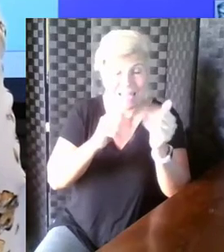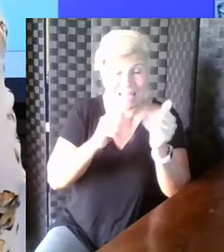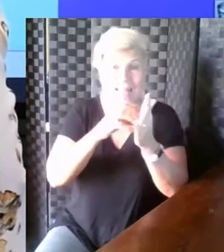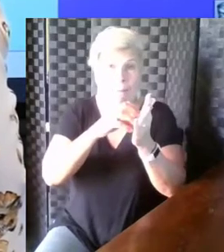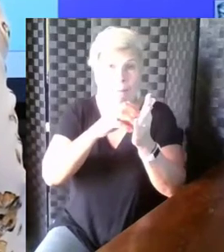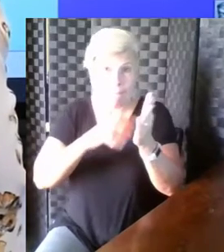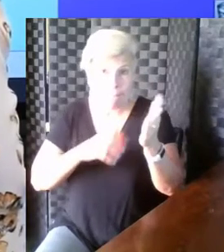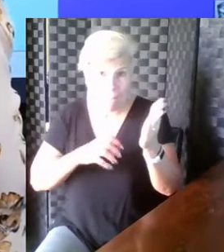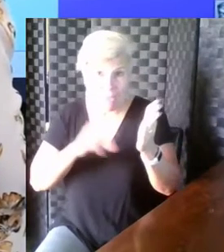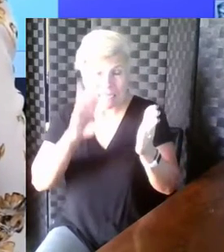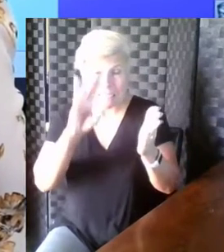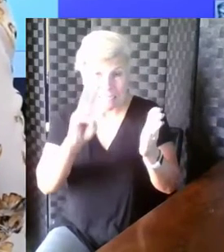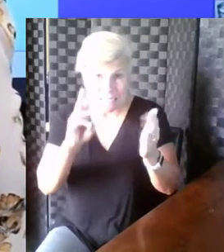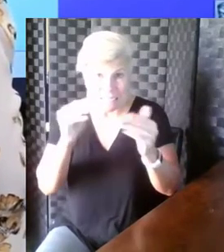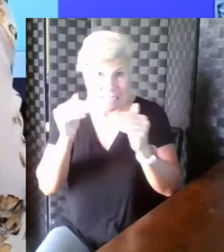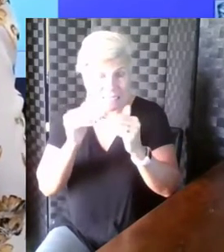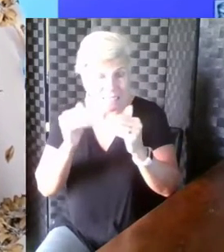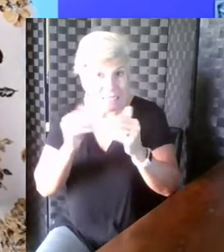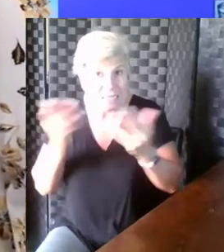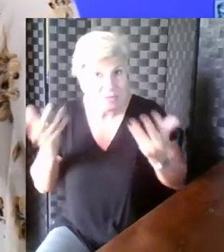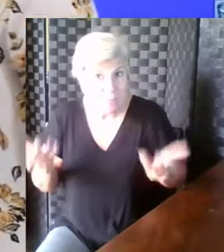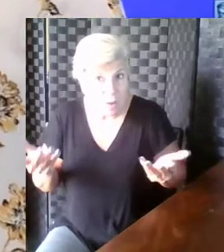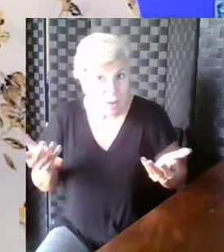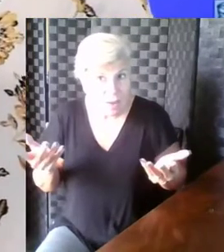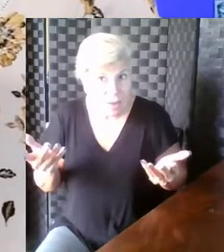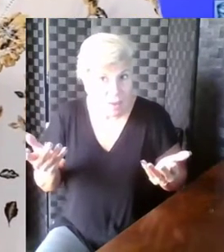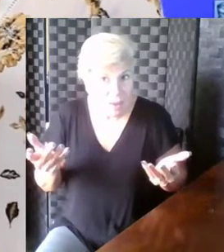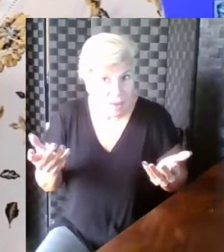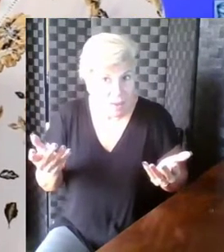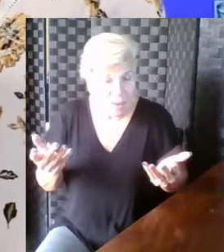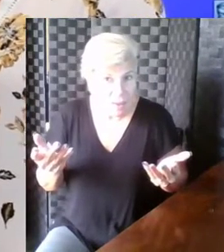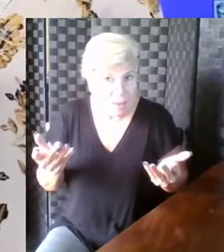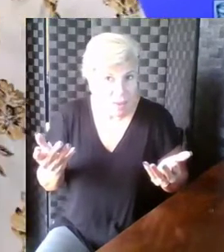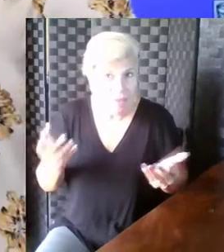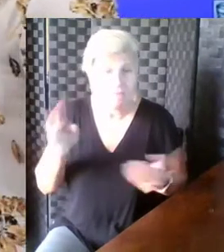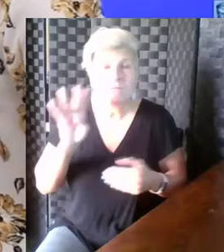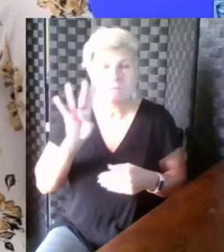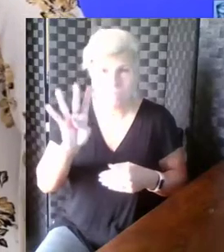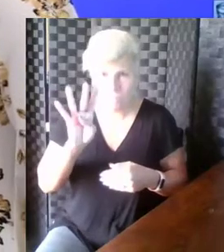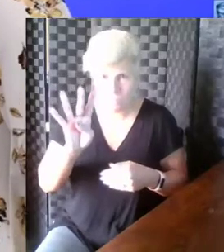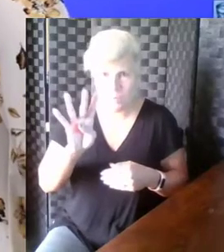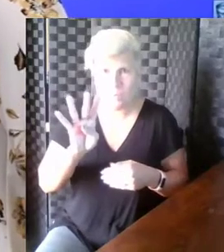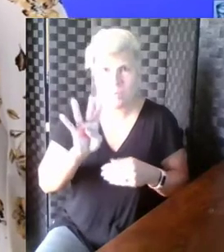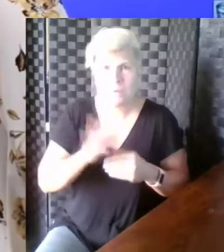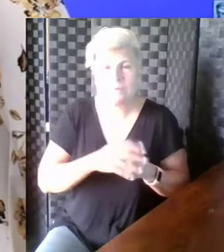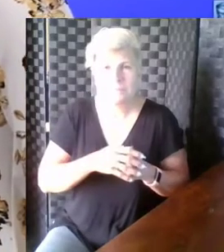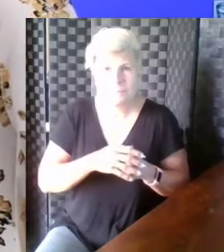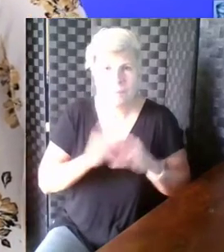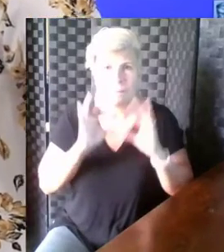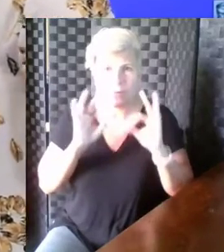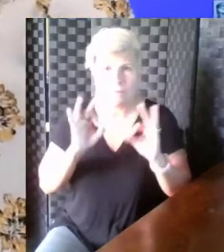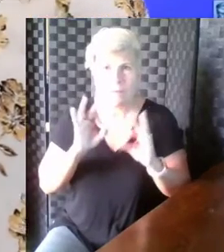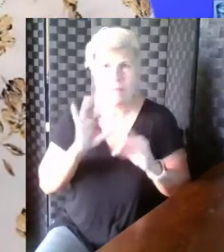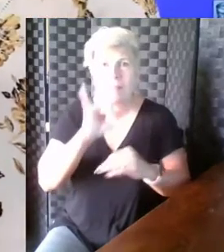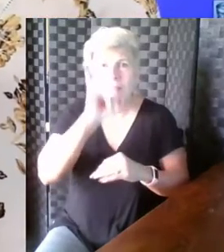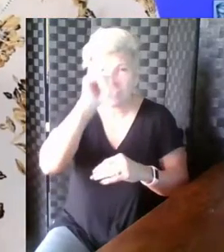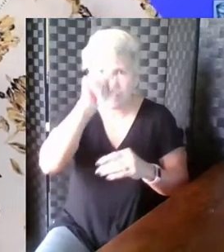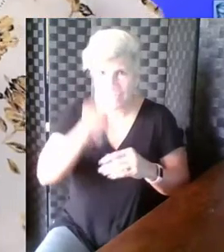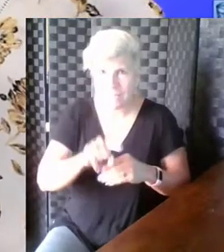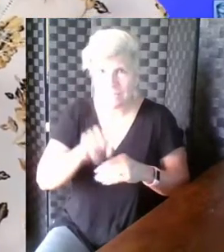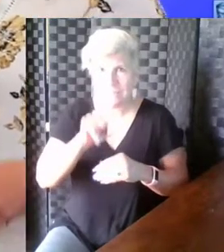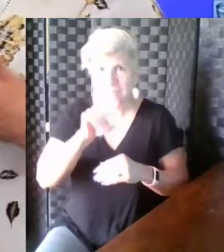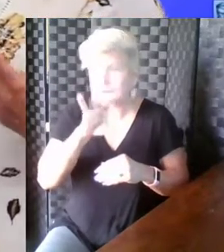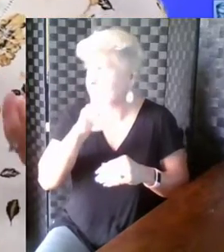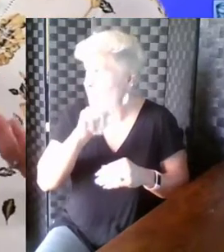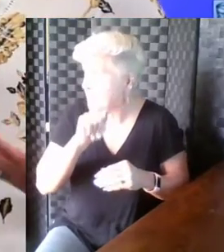10. I'm going to take away my 6, and what will my answer be? Perfect. So this is our fact family. This is how